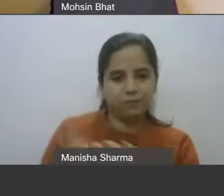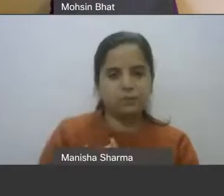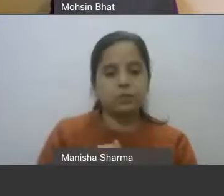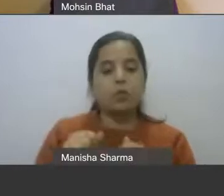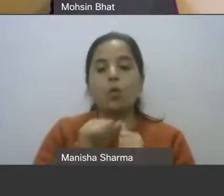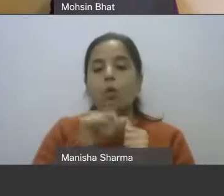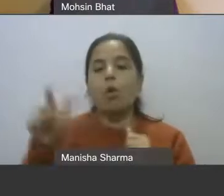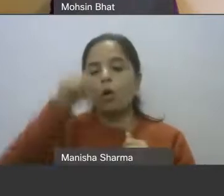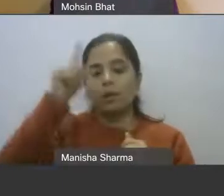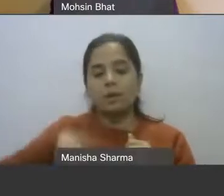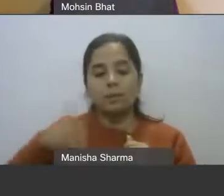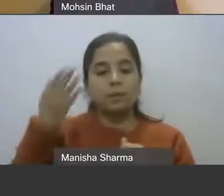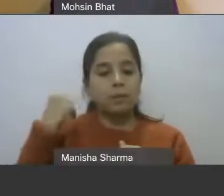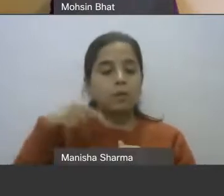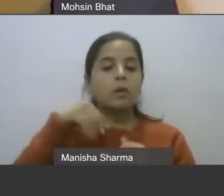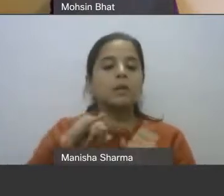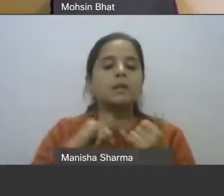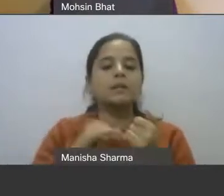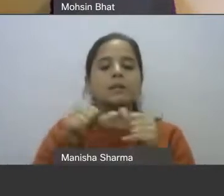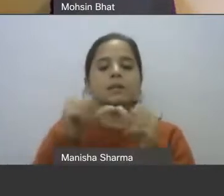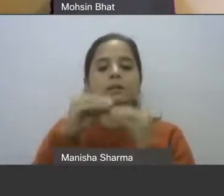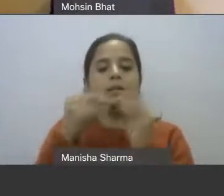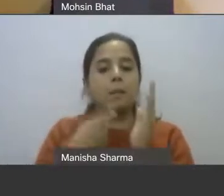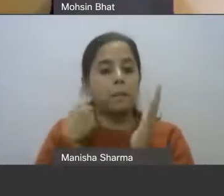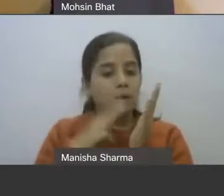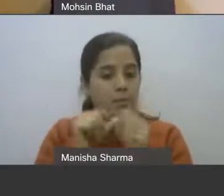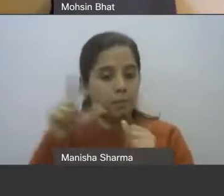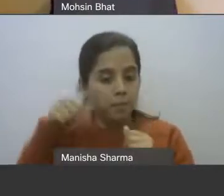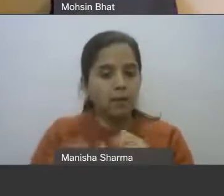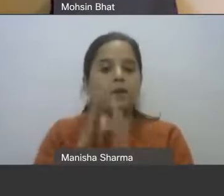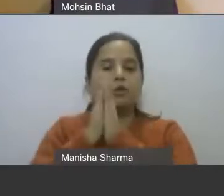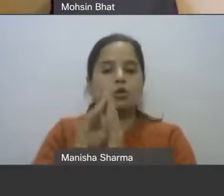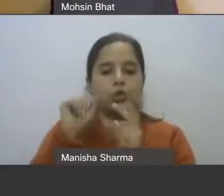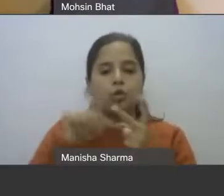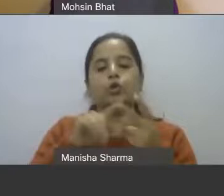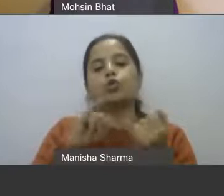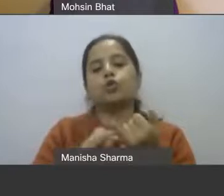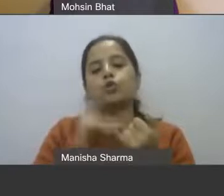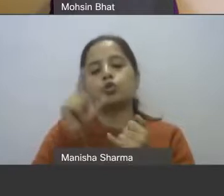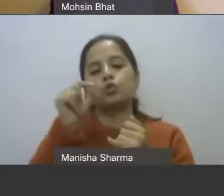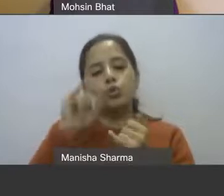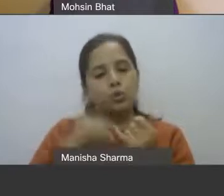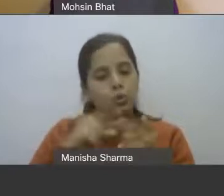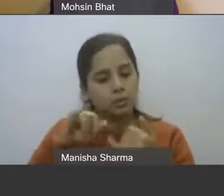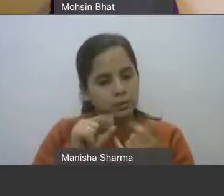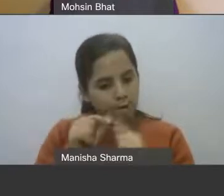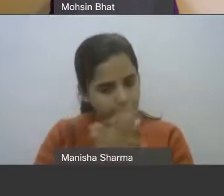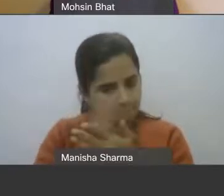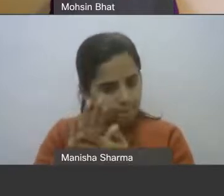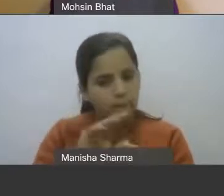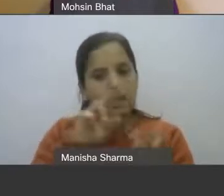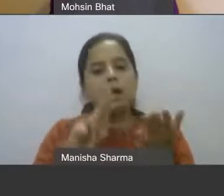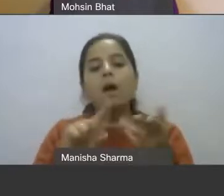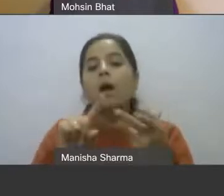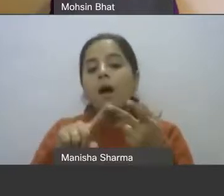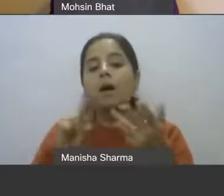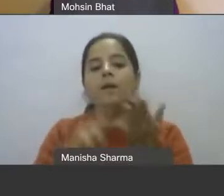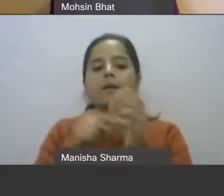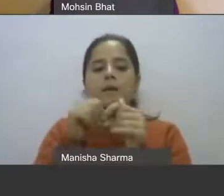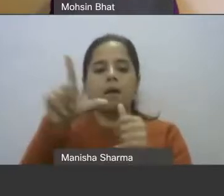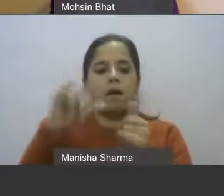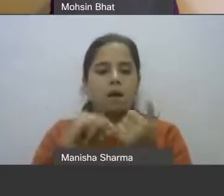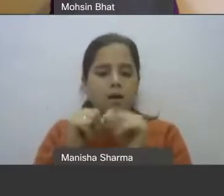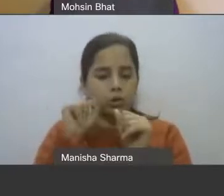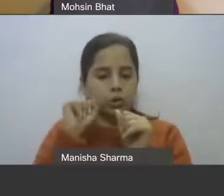India, the Sabarimala judgment, the Navtesh Singh judgment, the Joseph Shen judgment, and Nalsa, that it has tried to look at